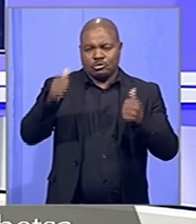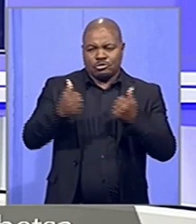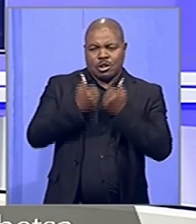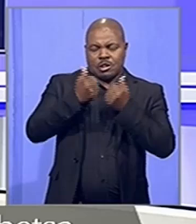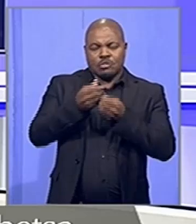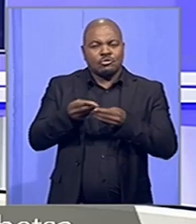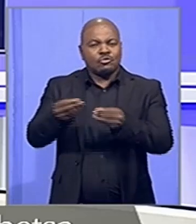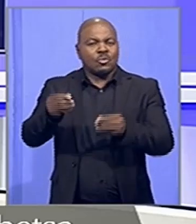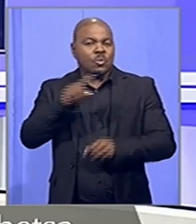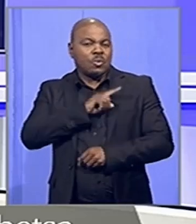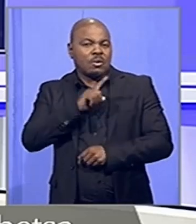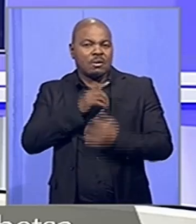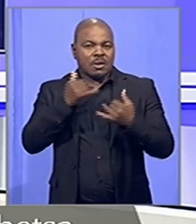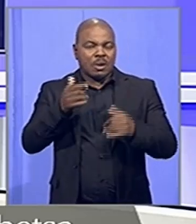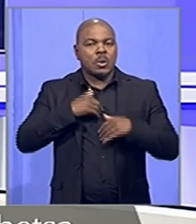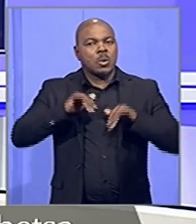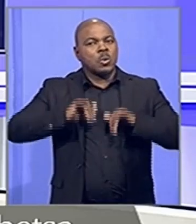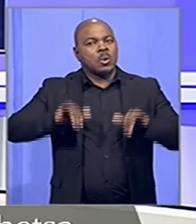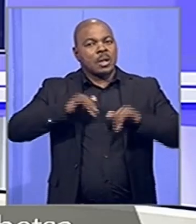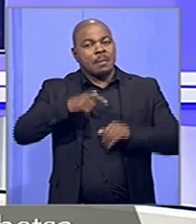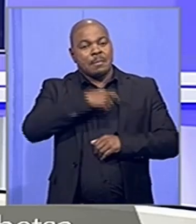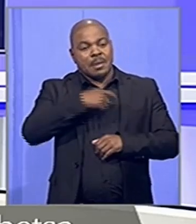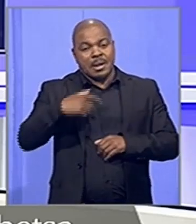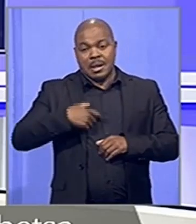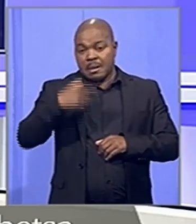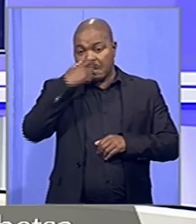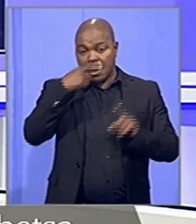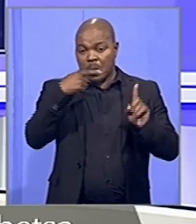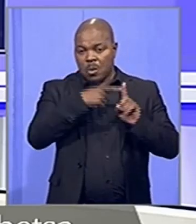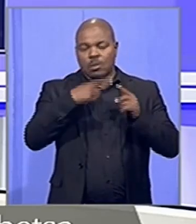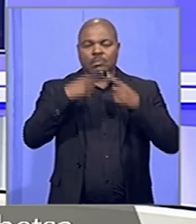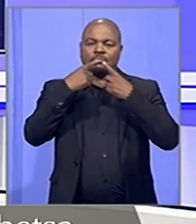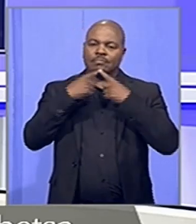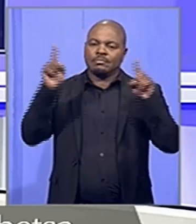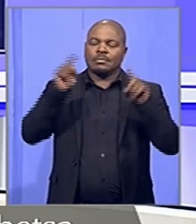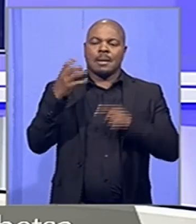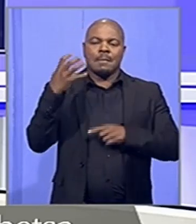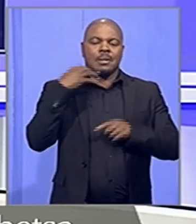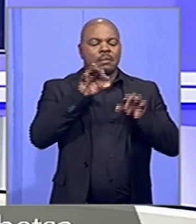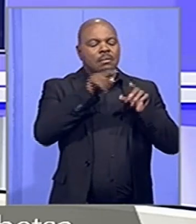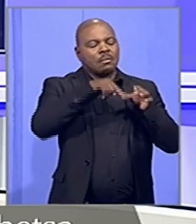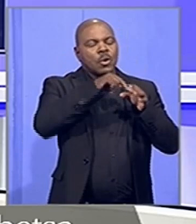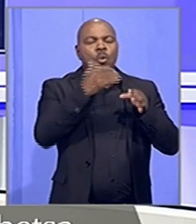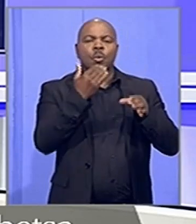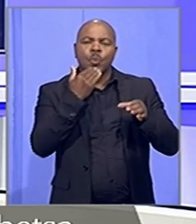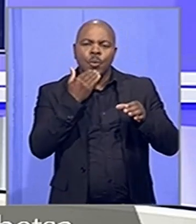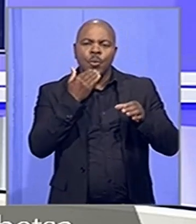Sena se tla nakong ena eo ho lebeletsweng hore mopresidente Cyril Ramaphosa a phatlalatse kabinete ya hae.